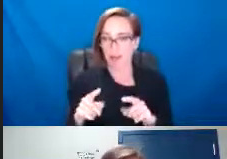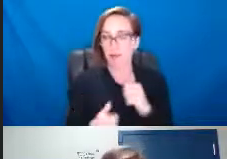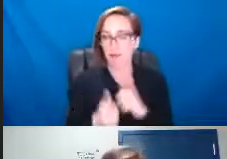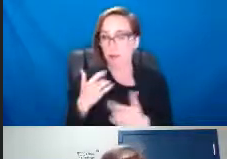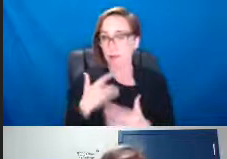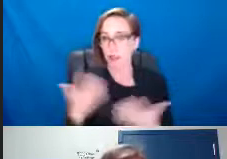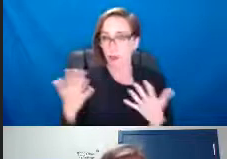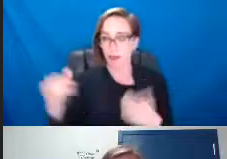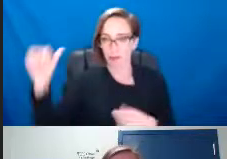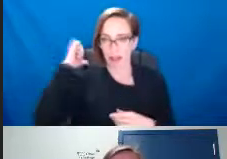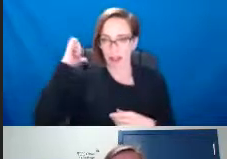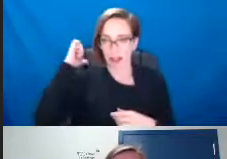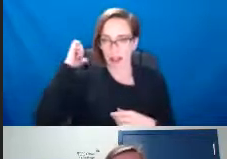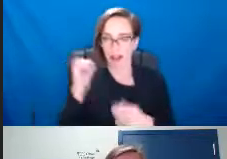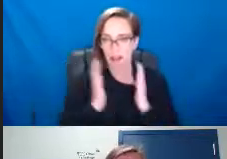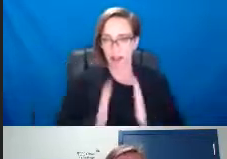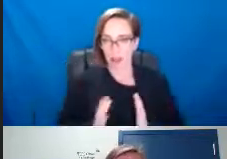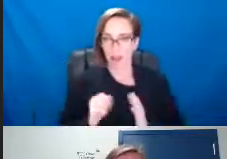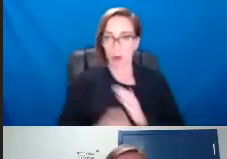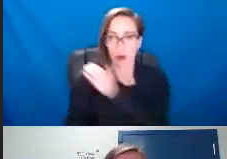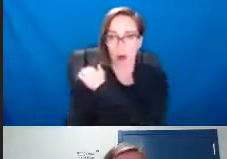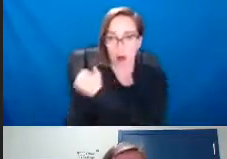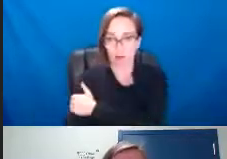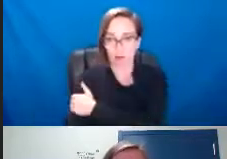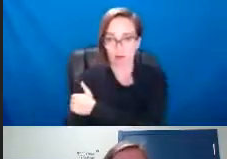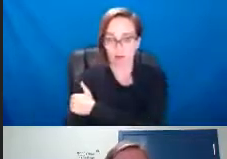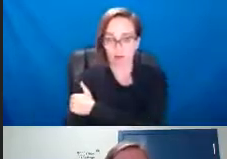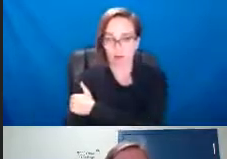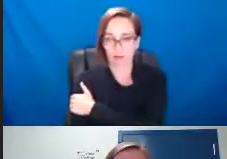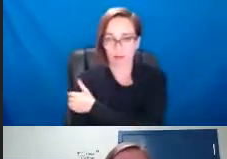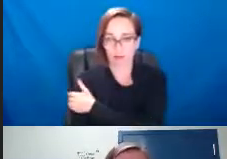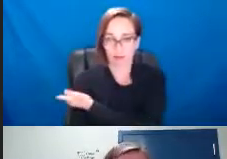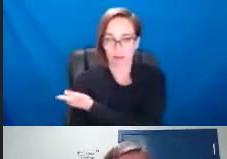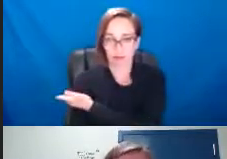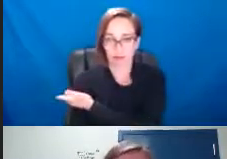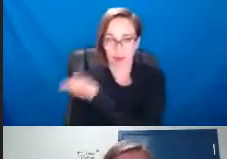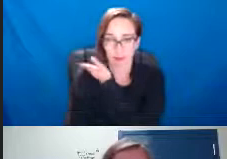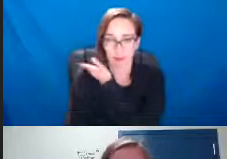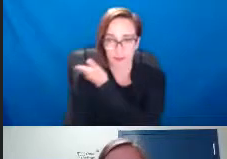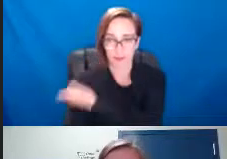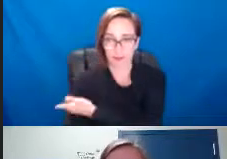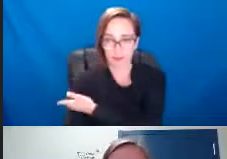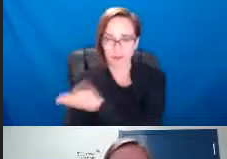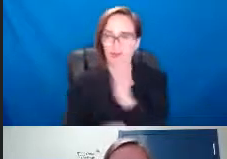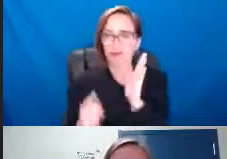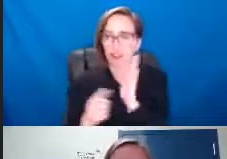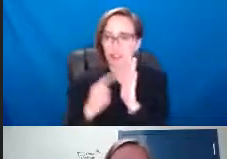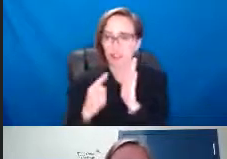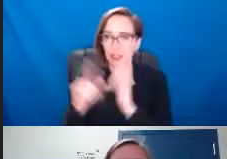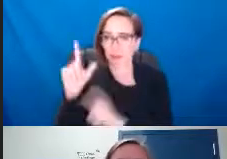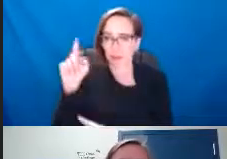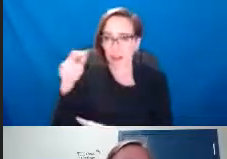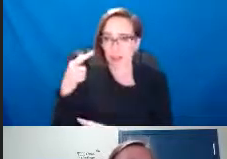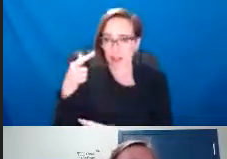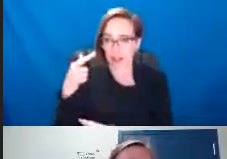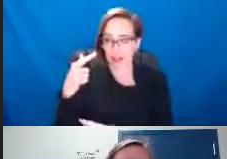on the back or on the upper arm, on the shoulders. On occasion, it can be on the thigh if we're just doing